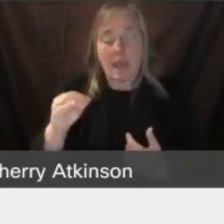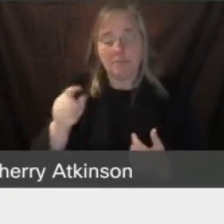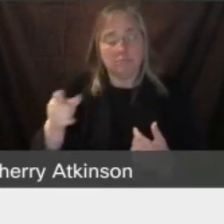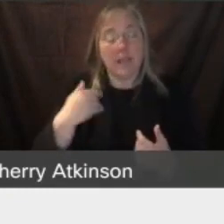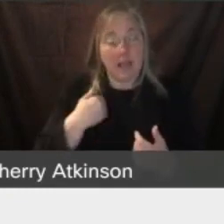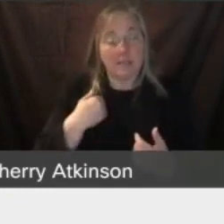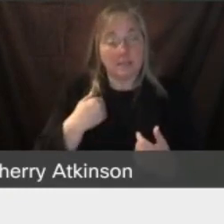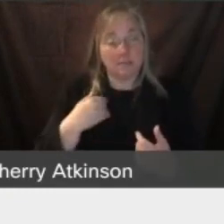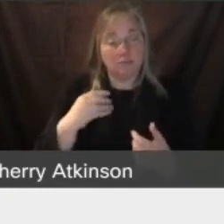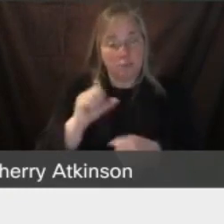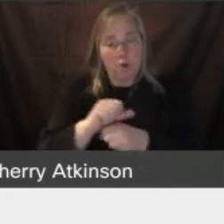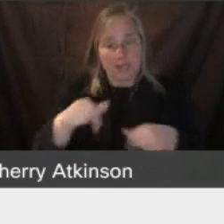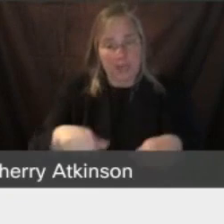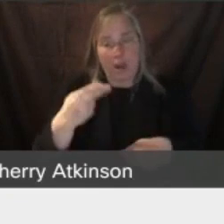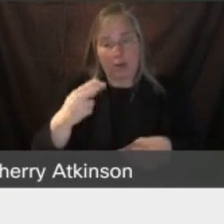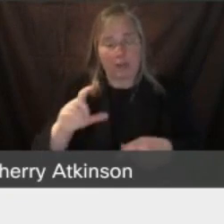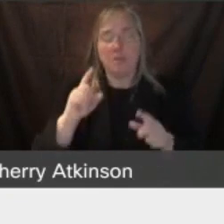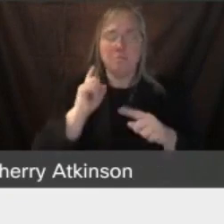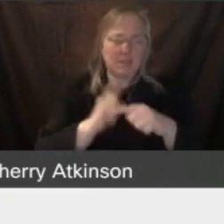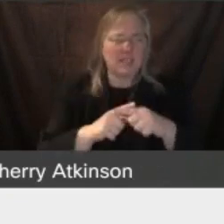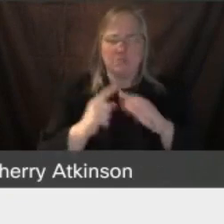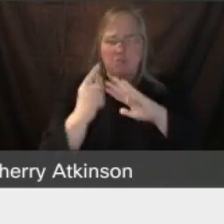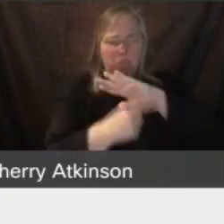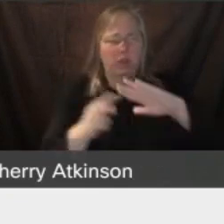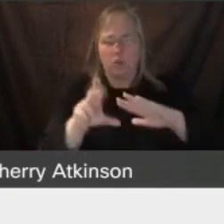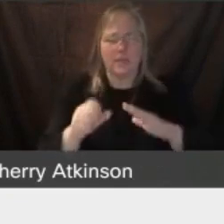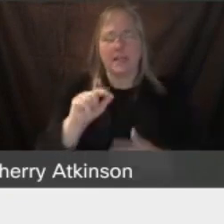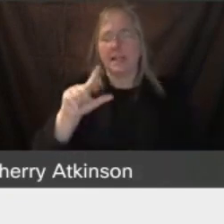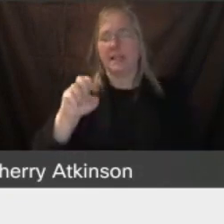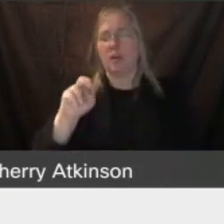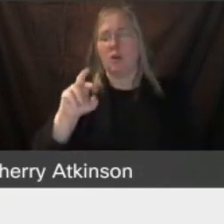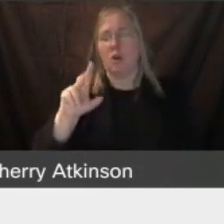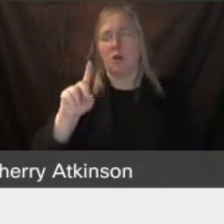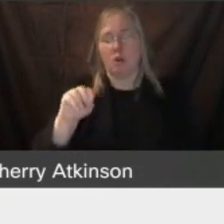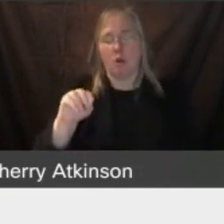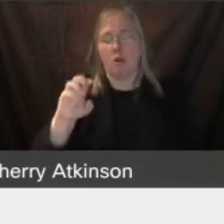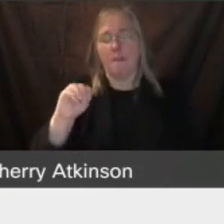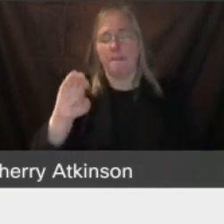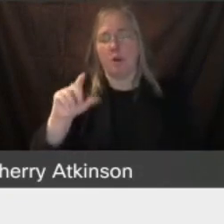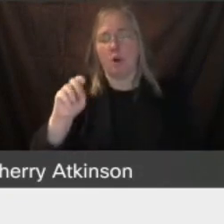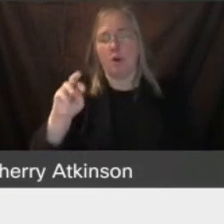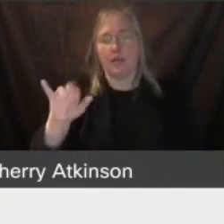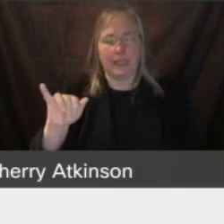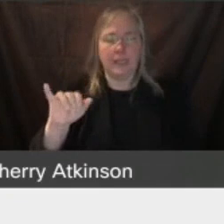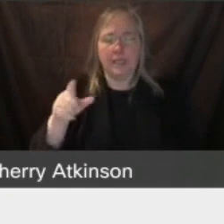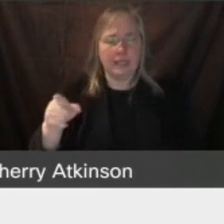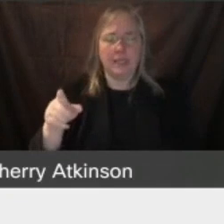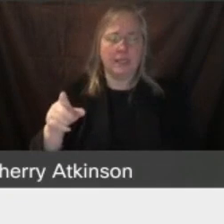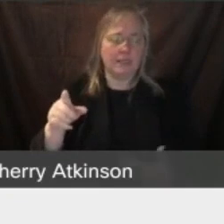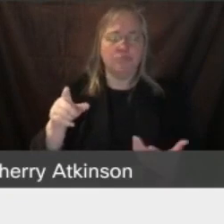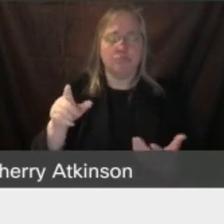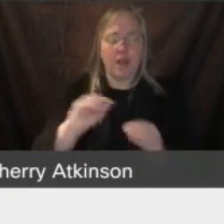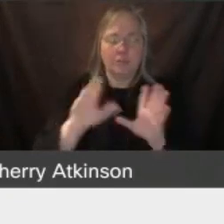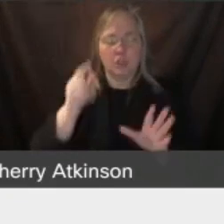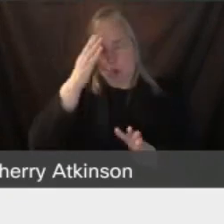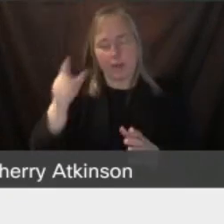business all across the country. And Leonardo McClarty is going to be joining us as well, and obviously Leonardo from the Howard